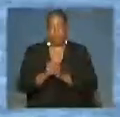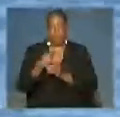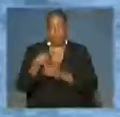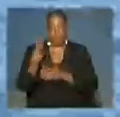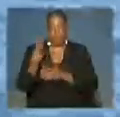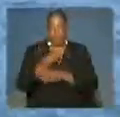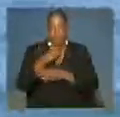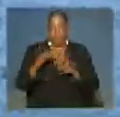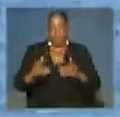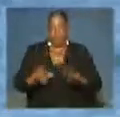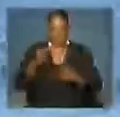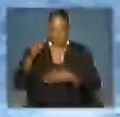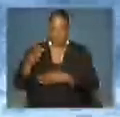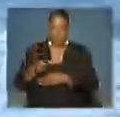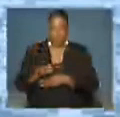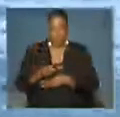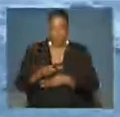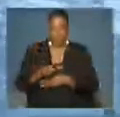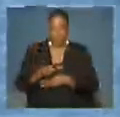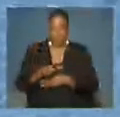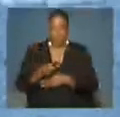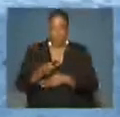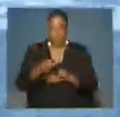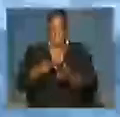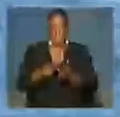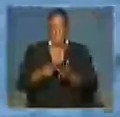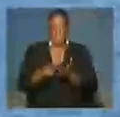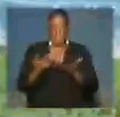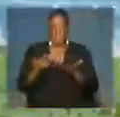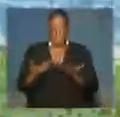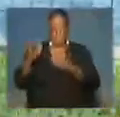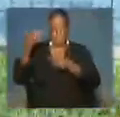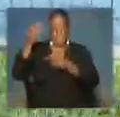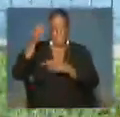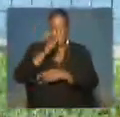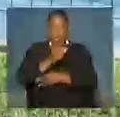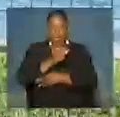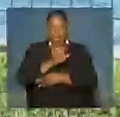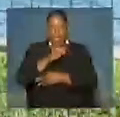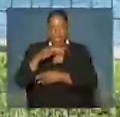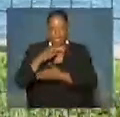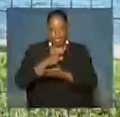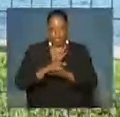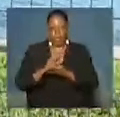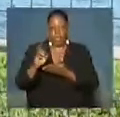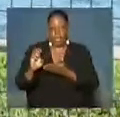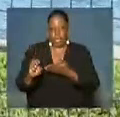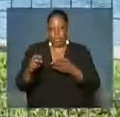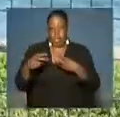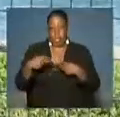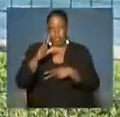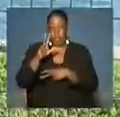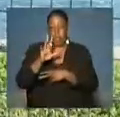the AquaX World Championships of jet skiing here in Atlantis this weekend. We have over 35 riders from